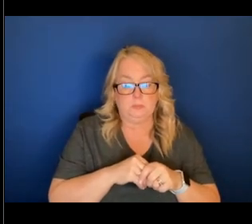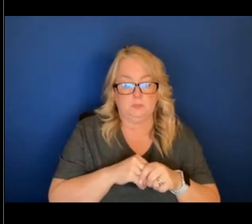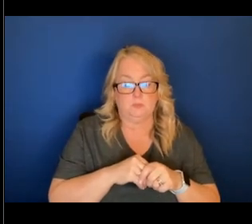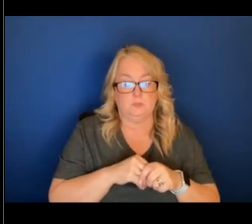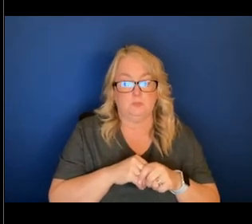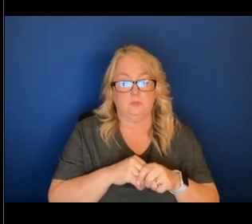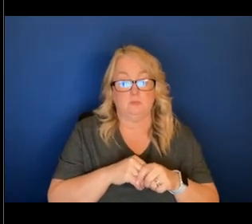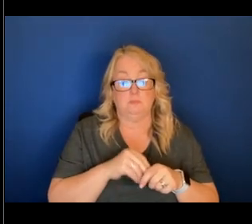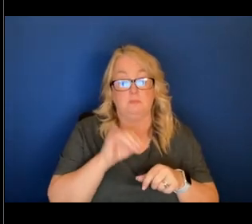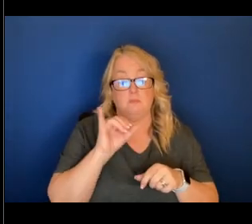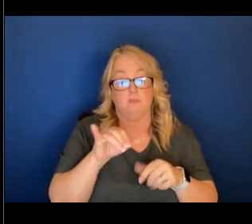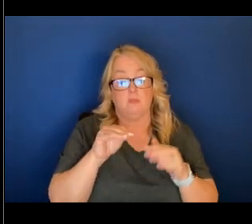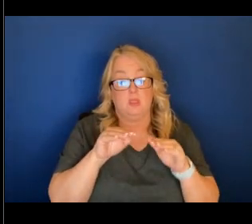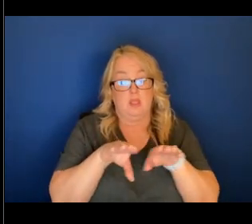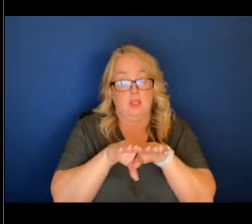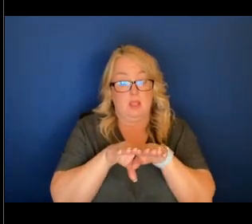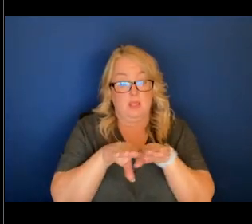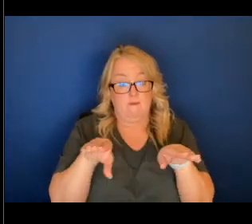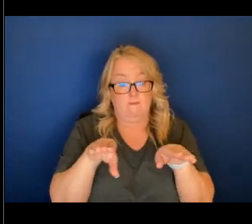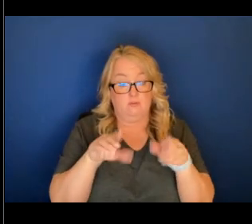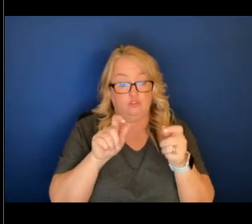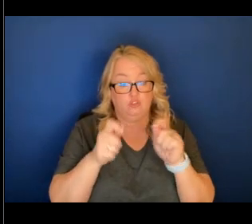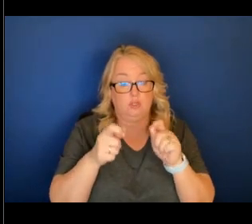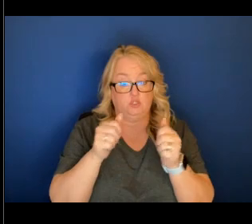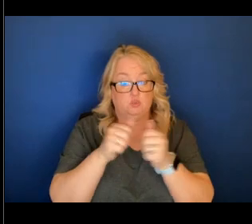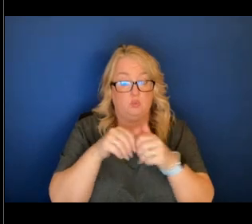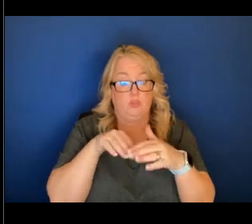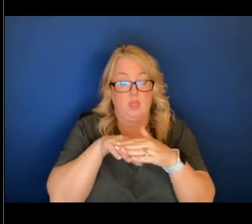Level changes at primary entrance doors.